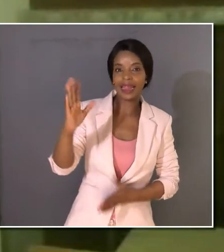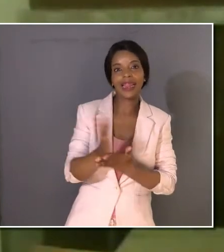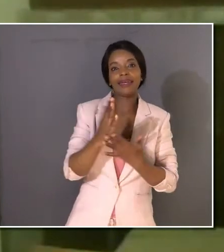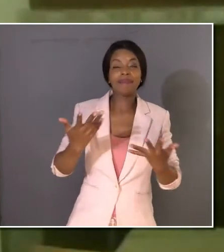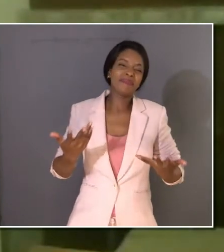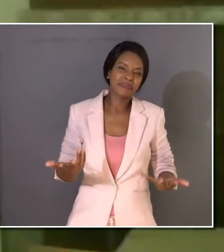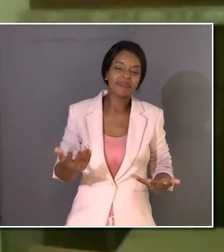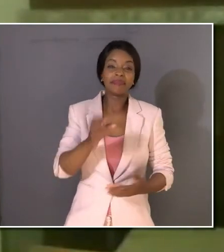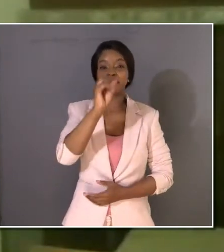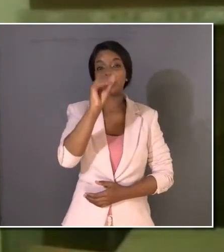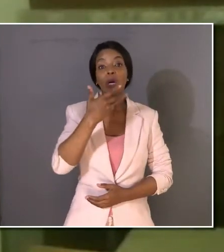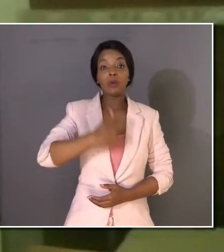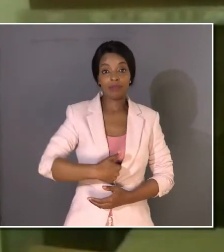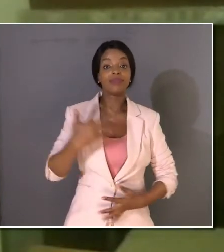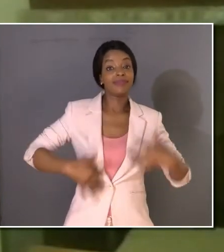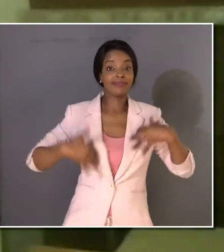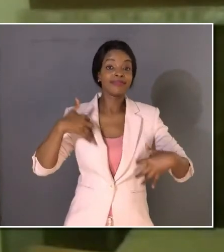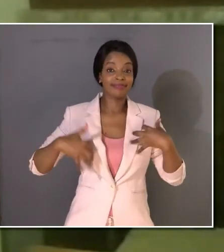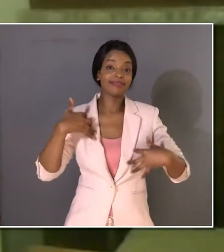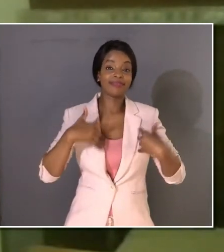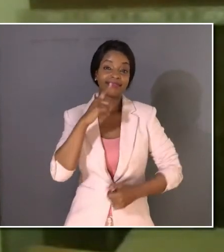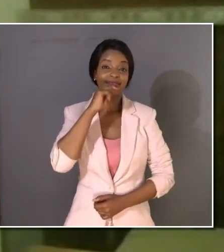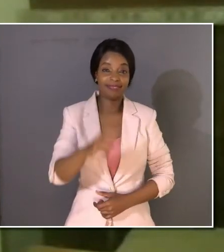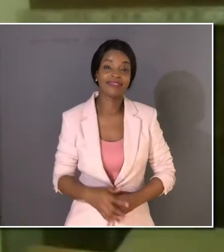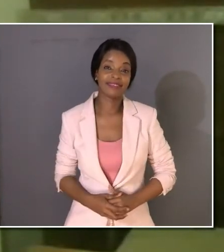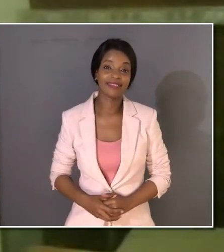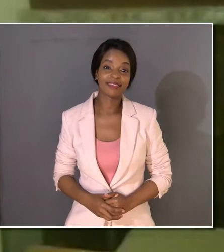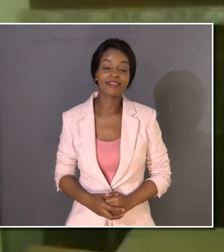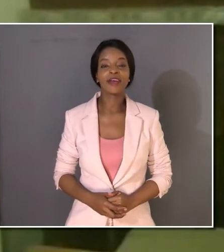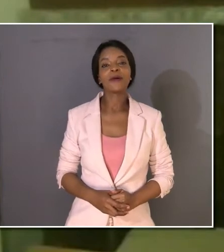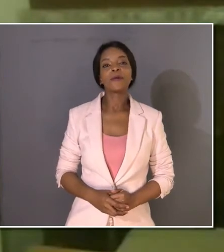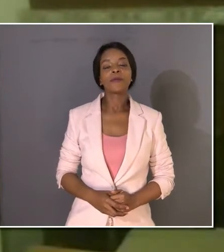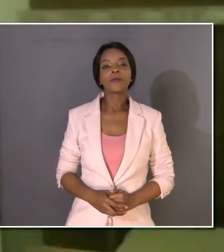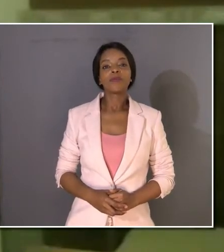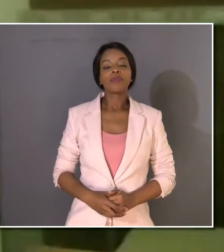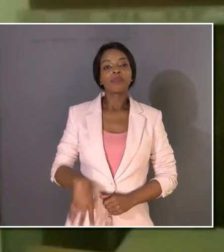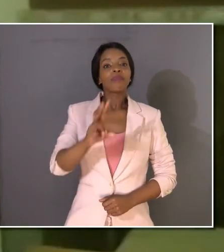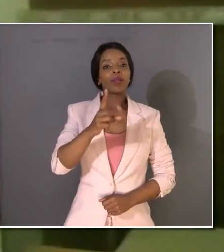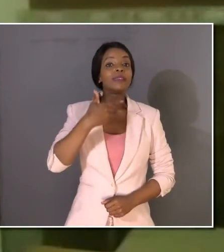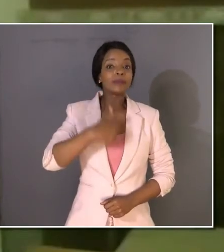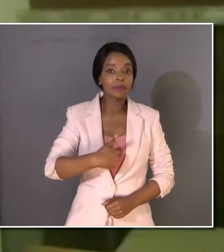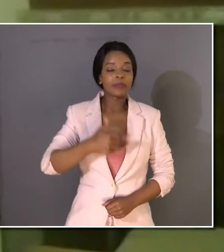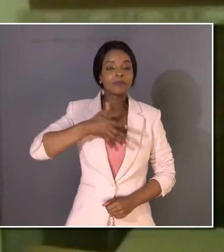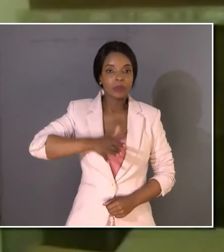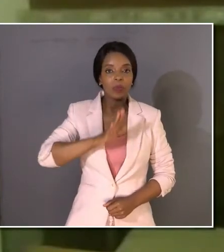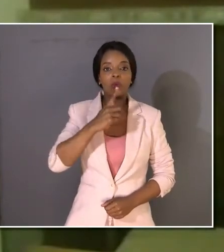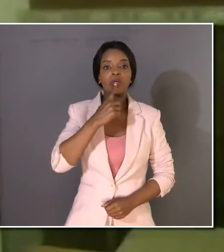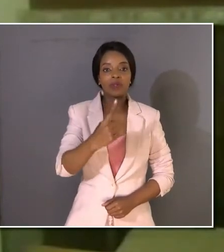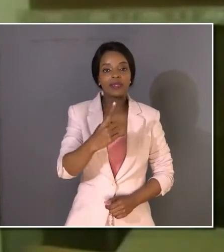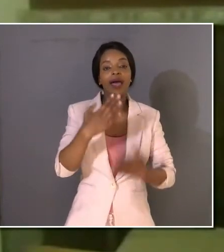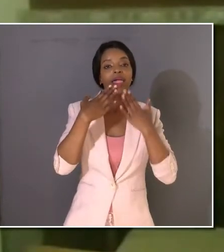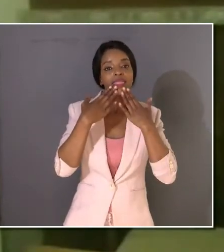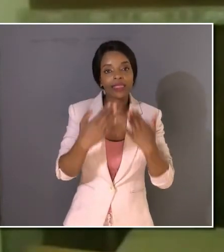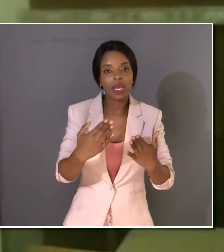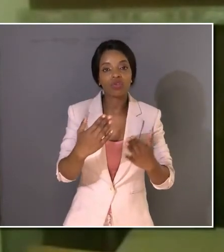it's super exciting for us. And yeah, I just wanted to say thank you all to the audience for joining